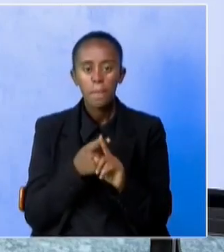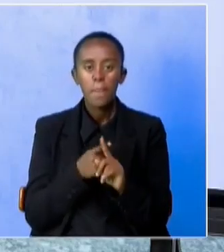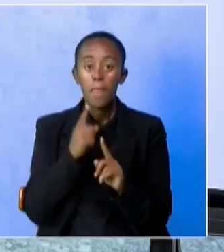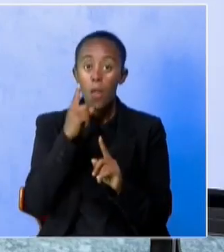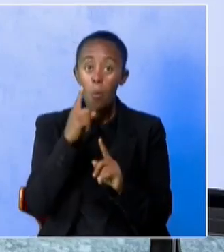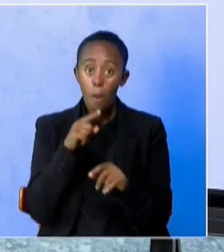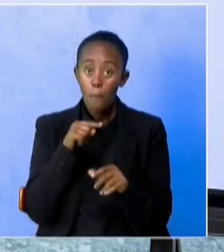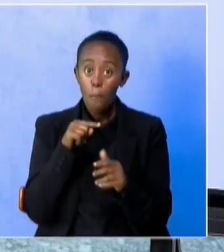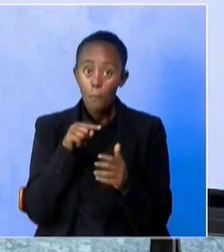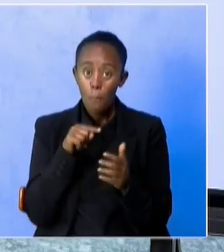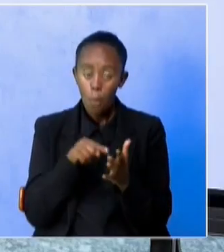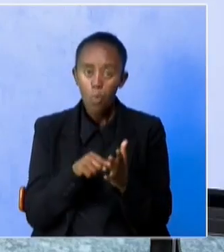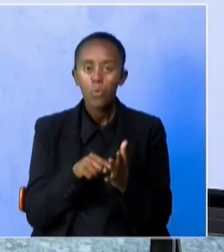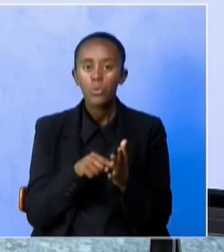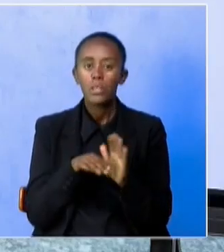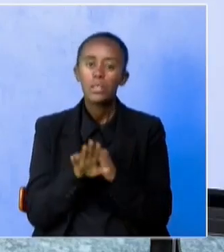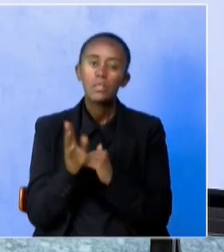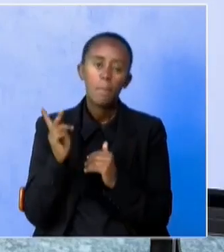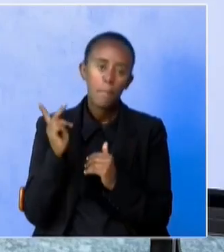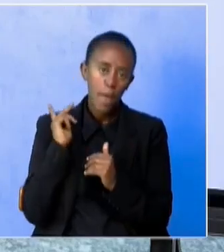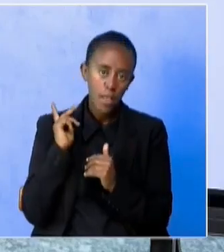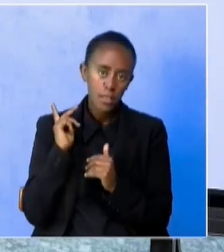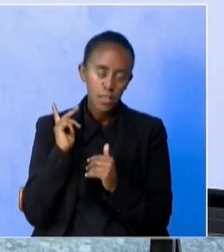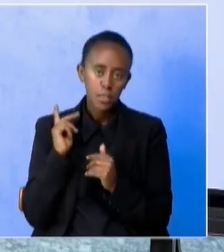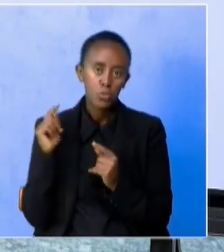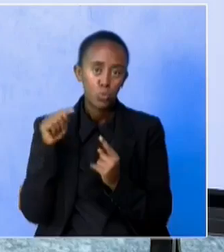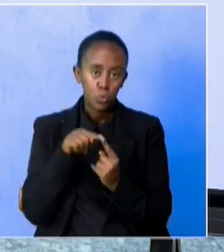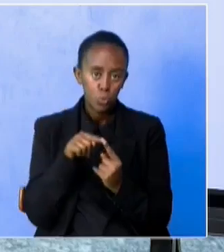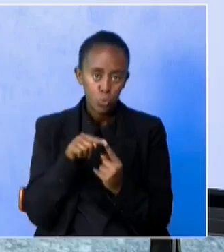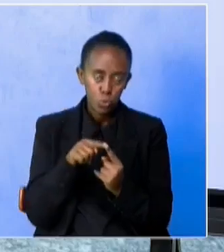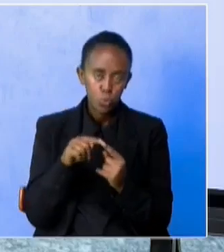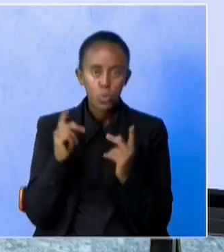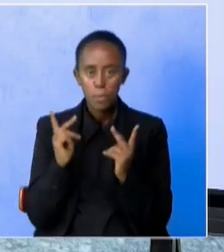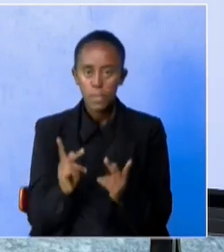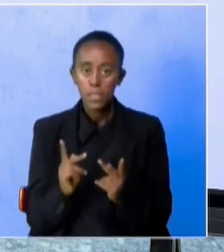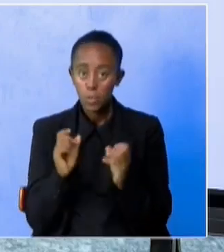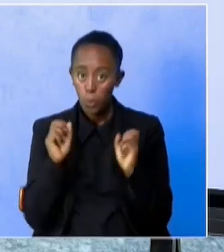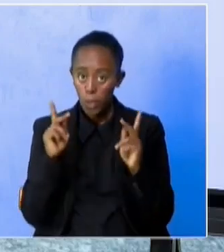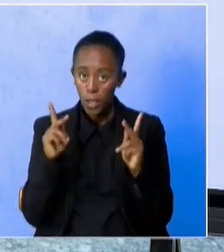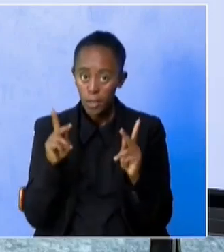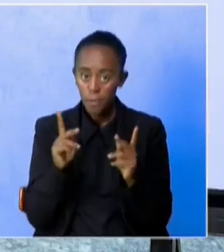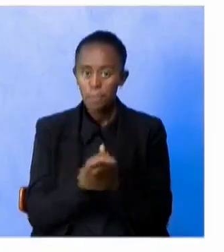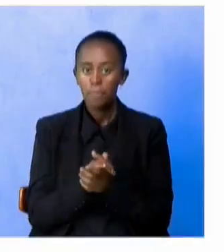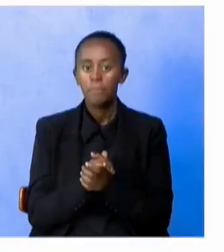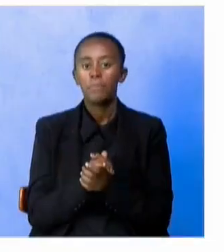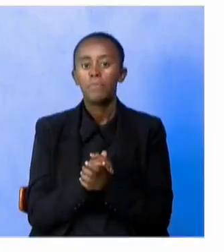past to the present, okay? Starting from